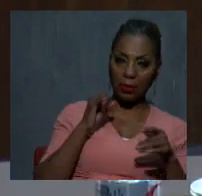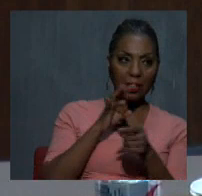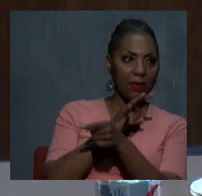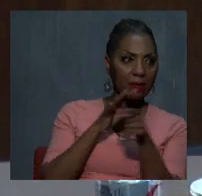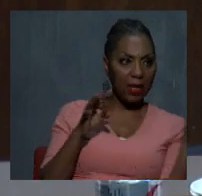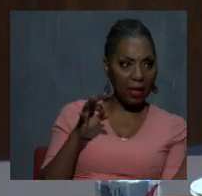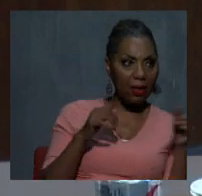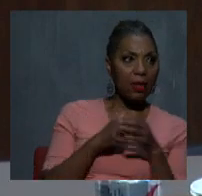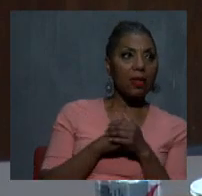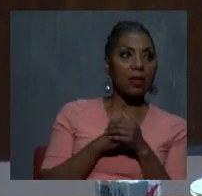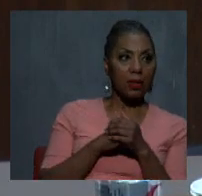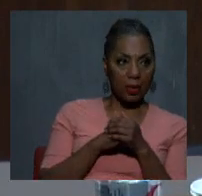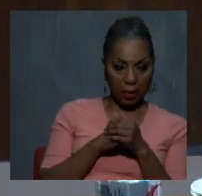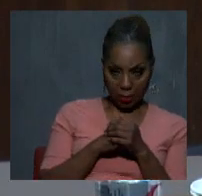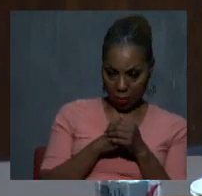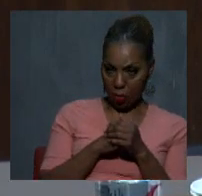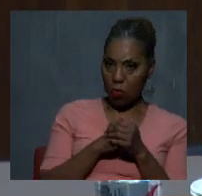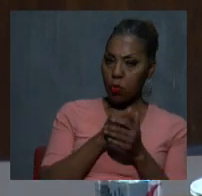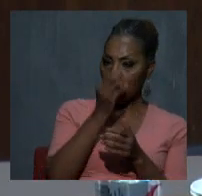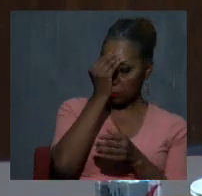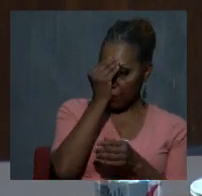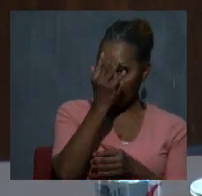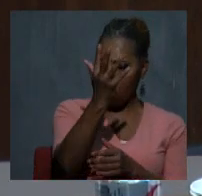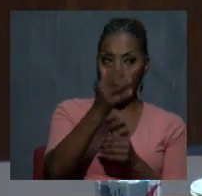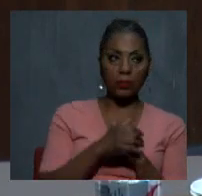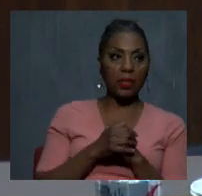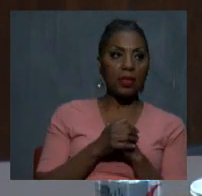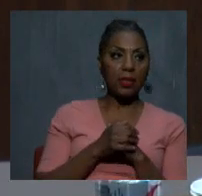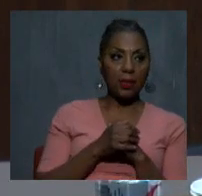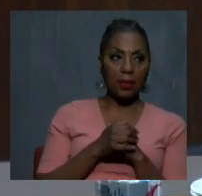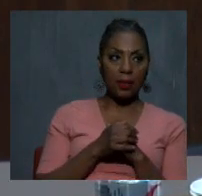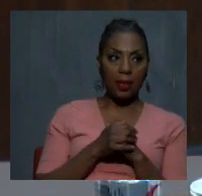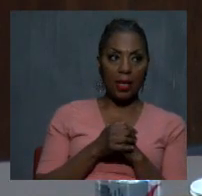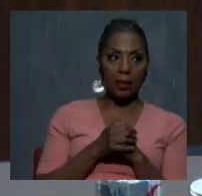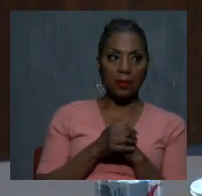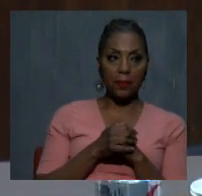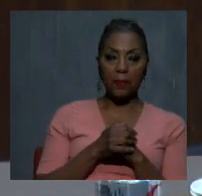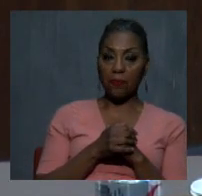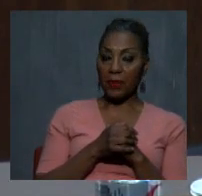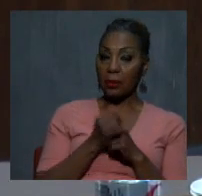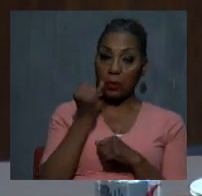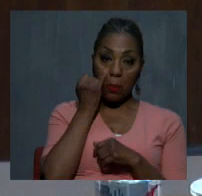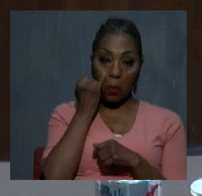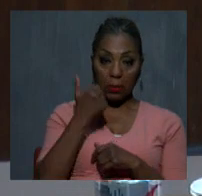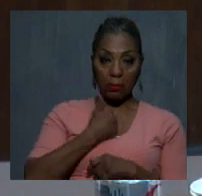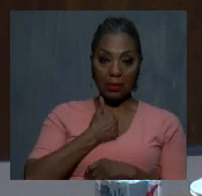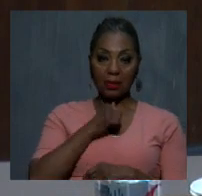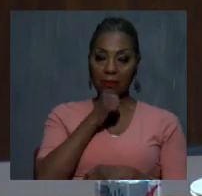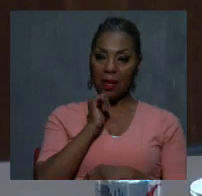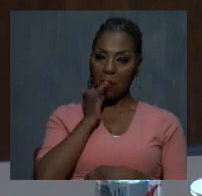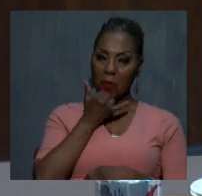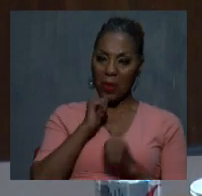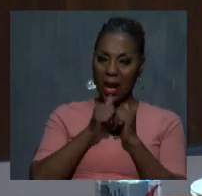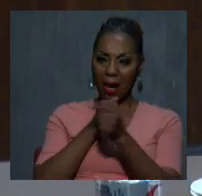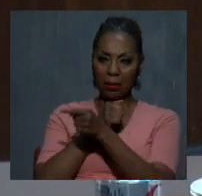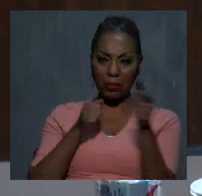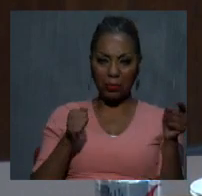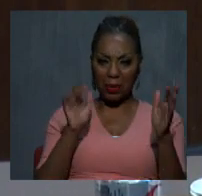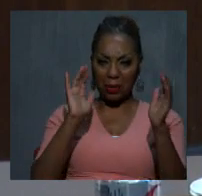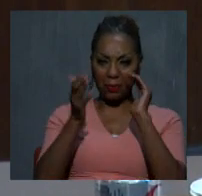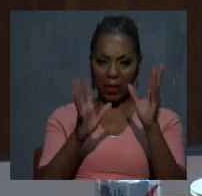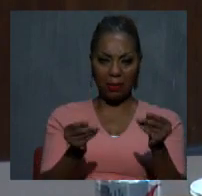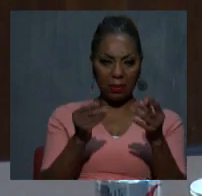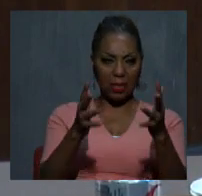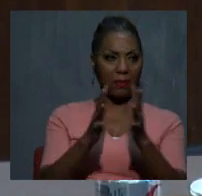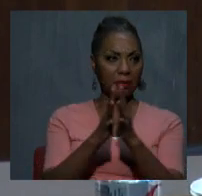were addressed, were they a part of this. And then if I'm not in error, how could you compare giving this much money